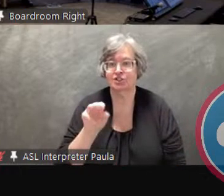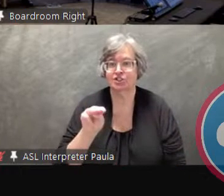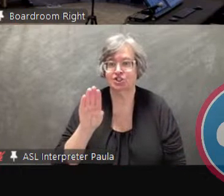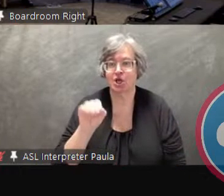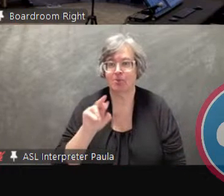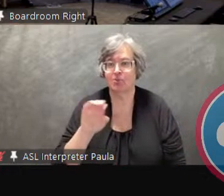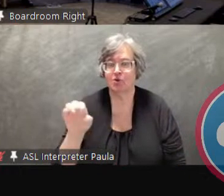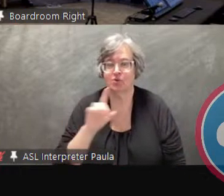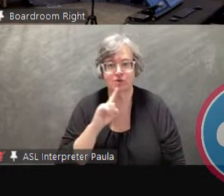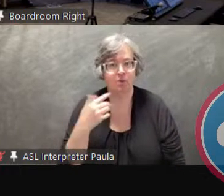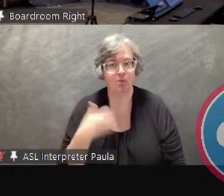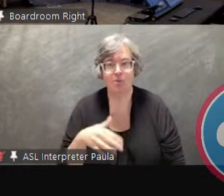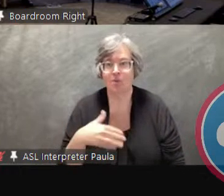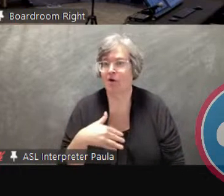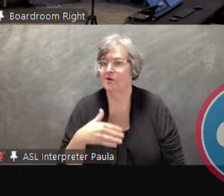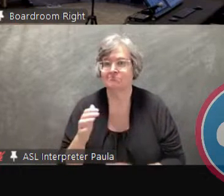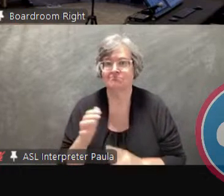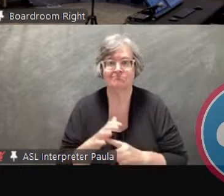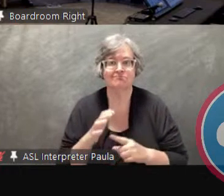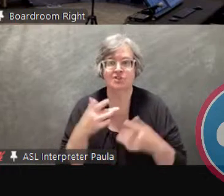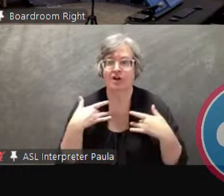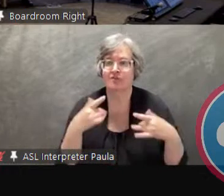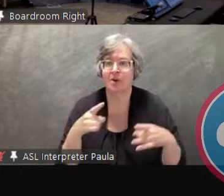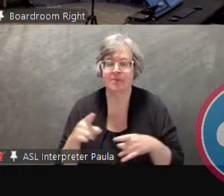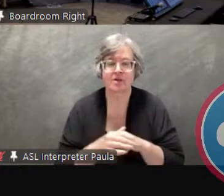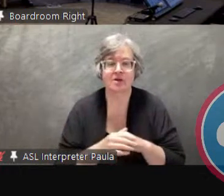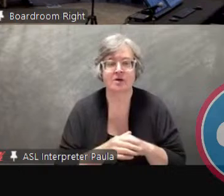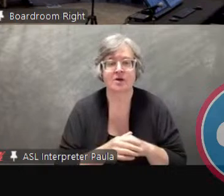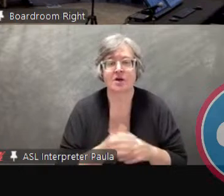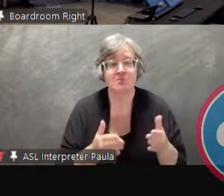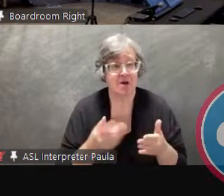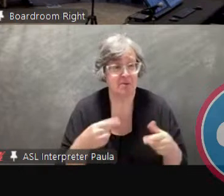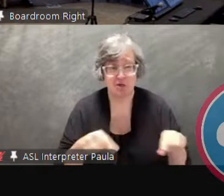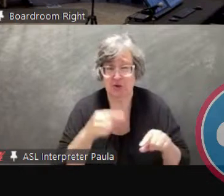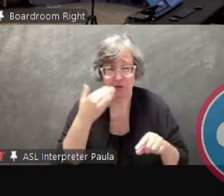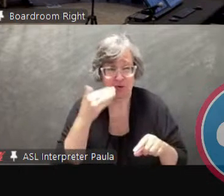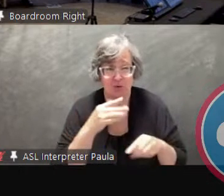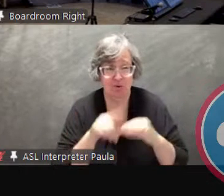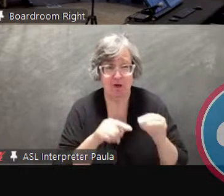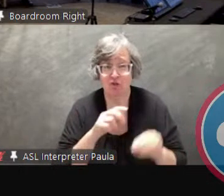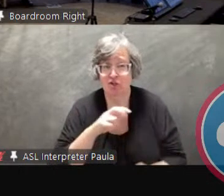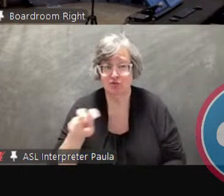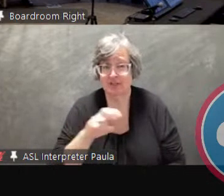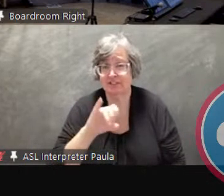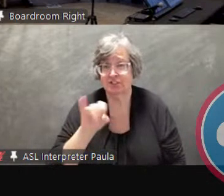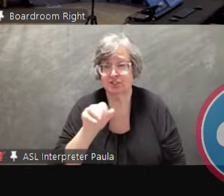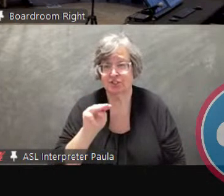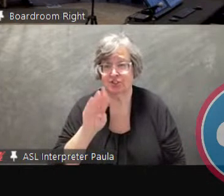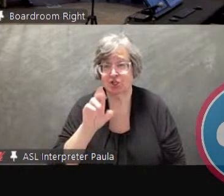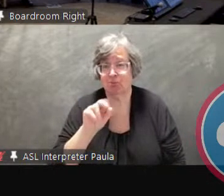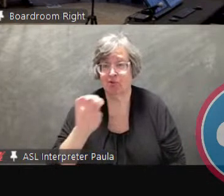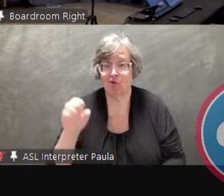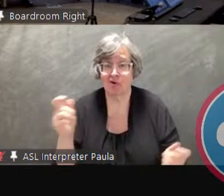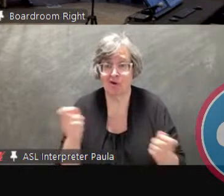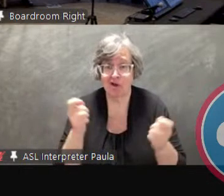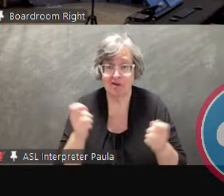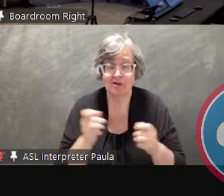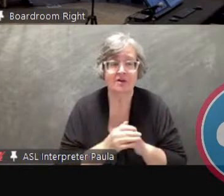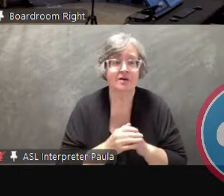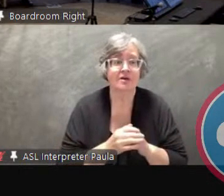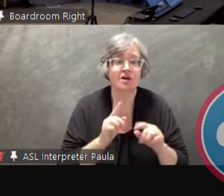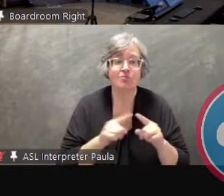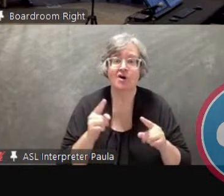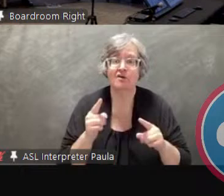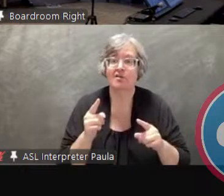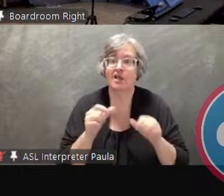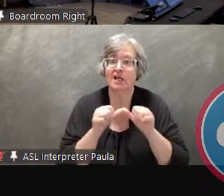extraordinary event. I realize that some of you may not be familiar with the Transit Jamboree, but the main draws for this day-long